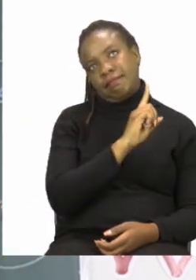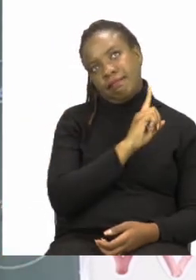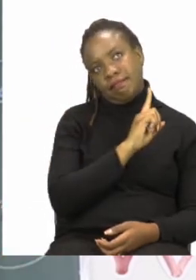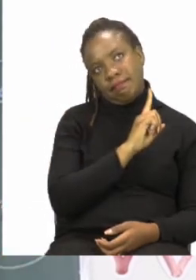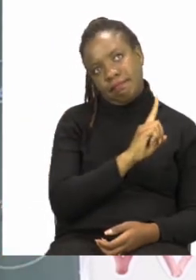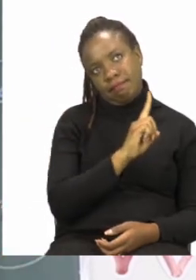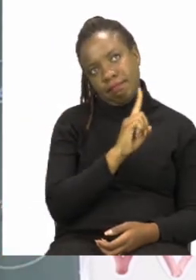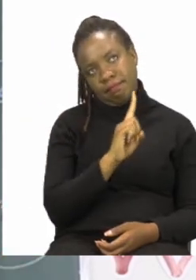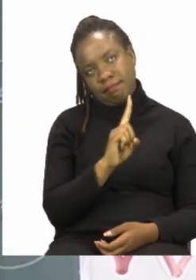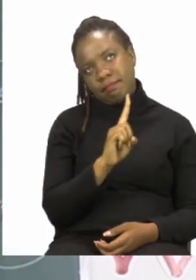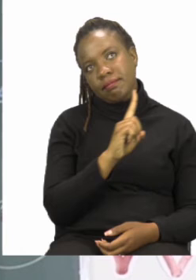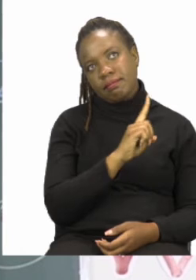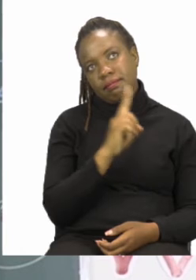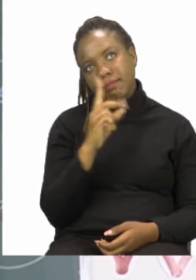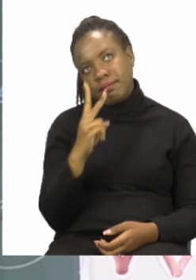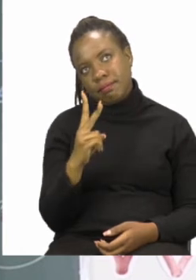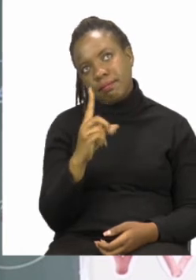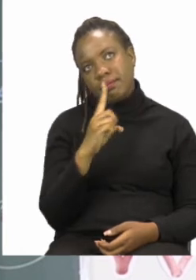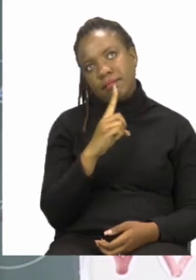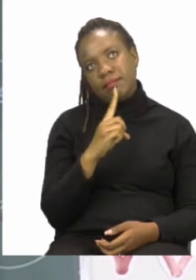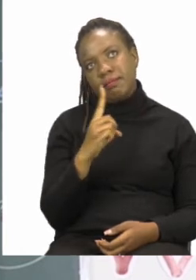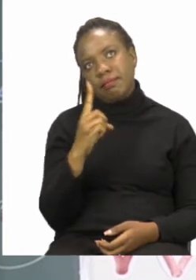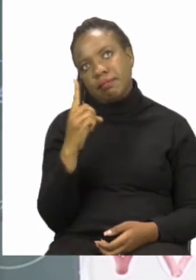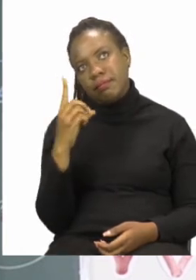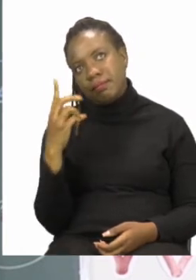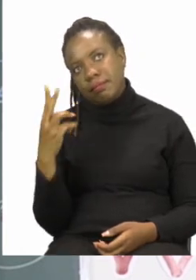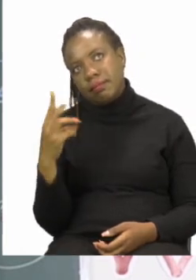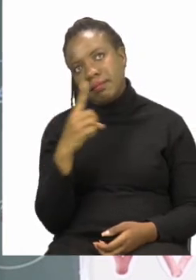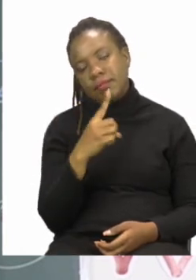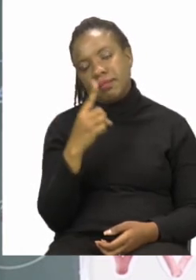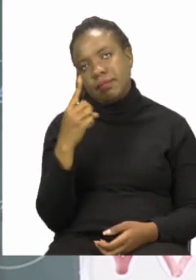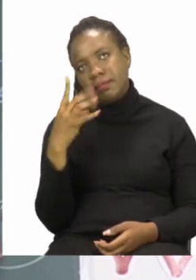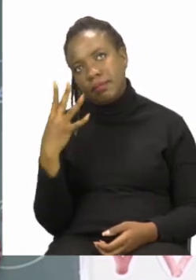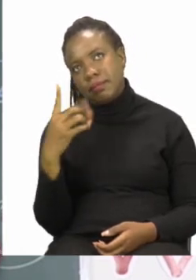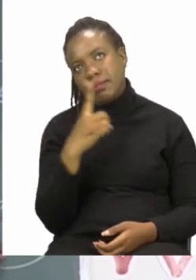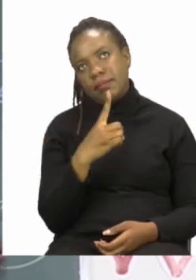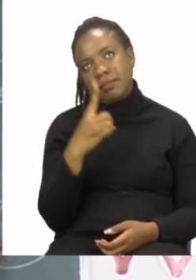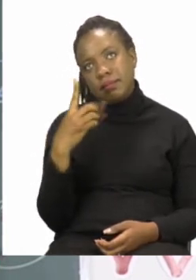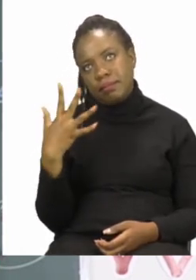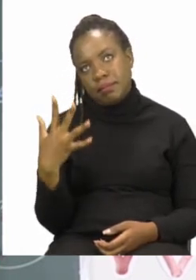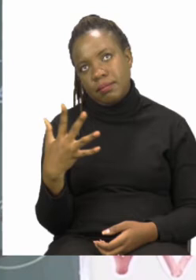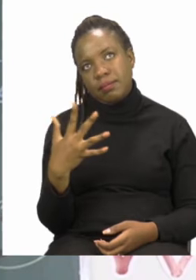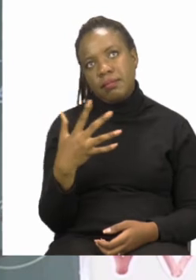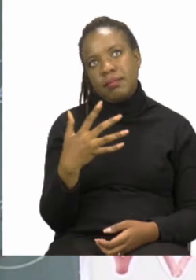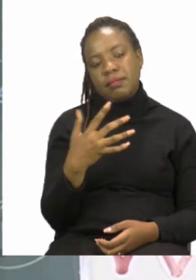on 11, 12, 13, 14,